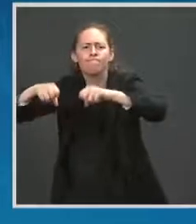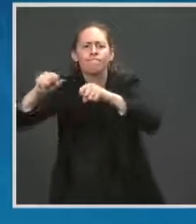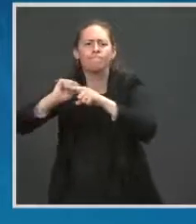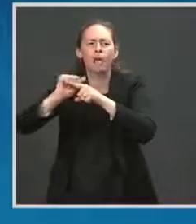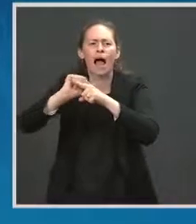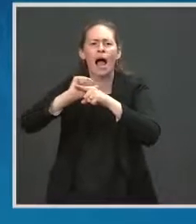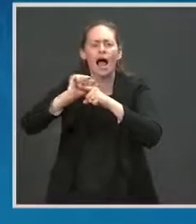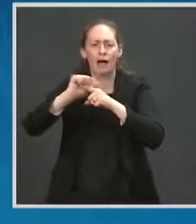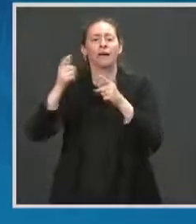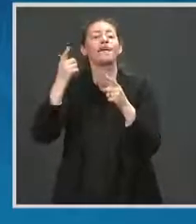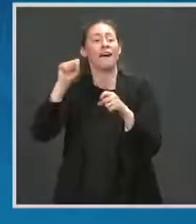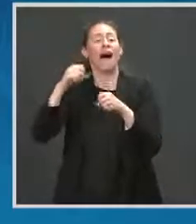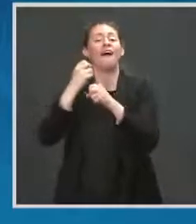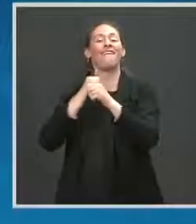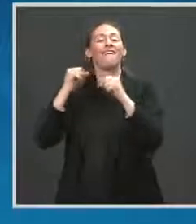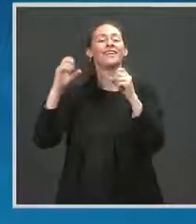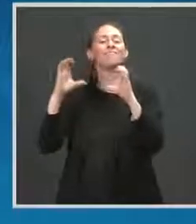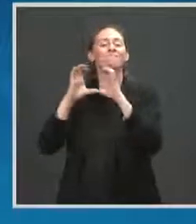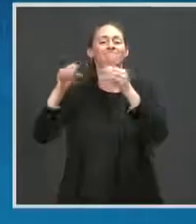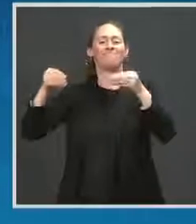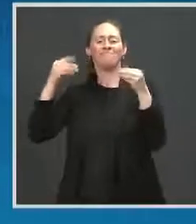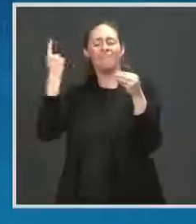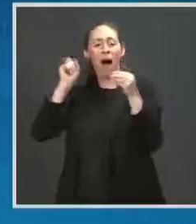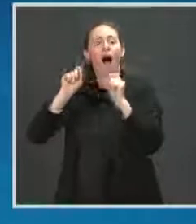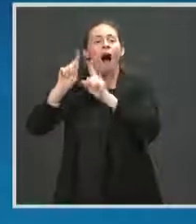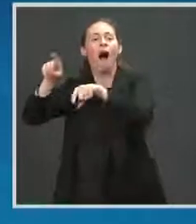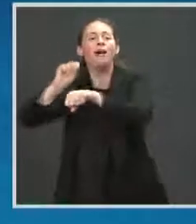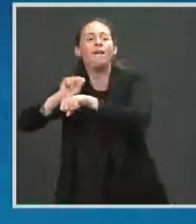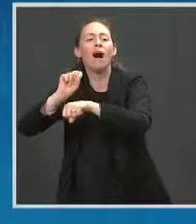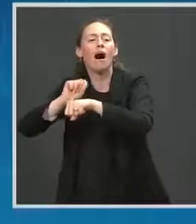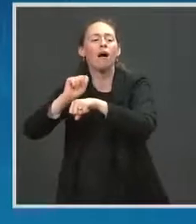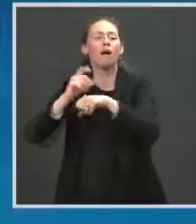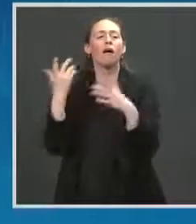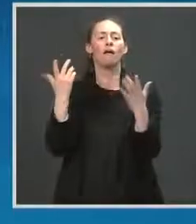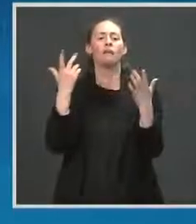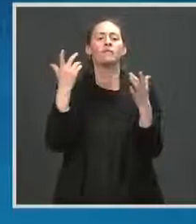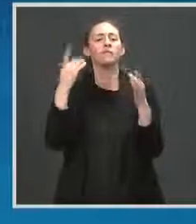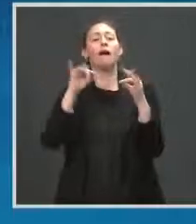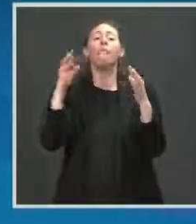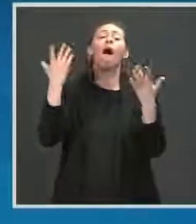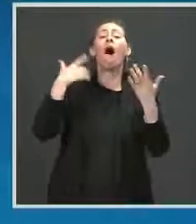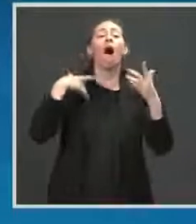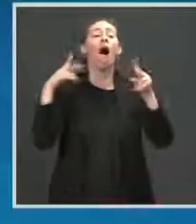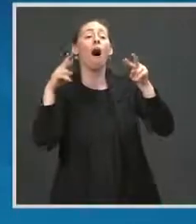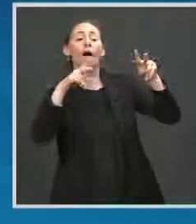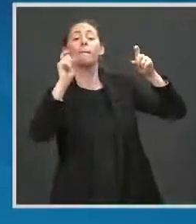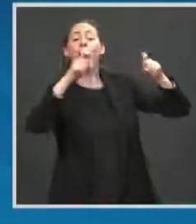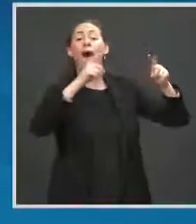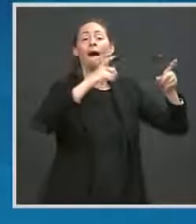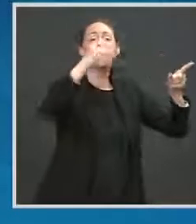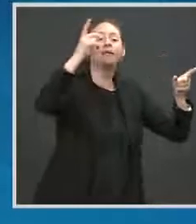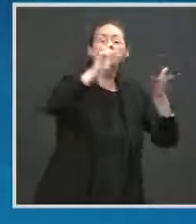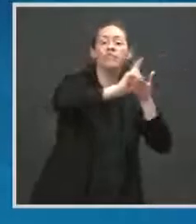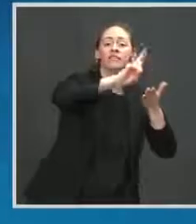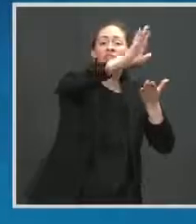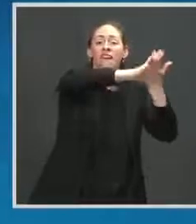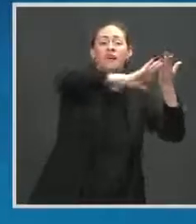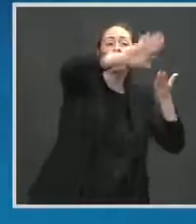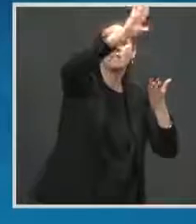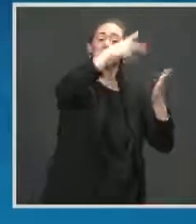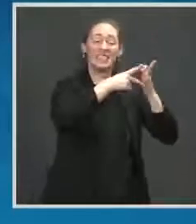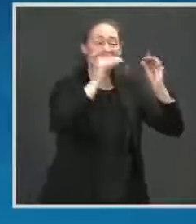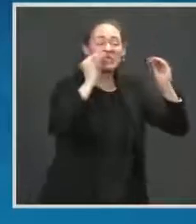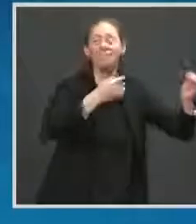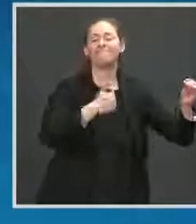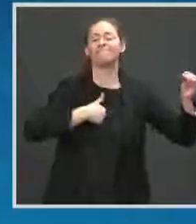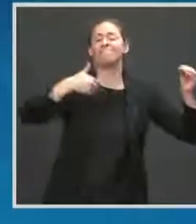hired. Instead of simply framing it as higher education, let's create a